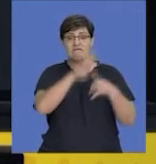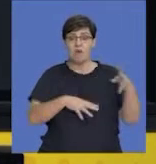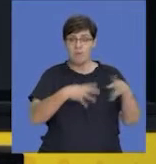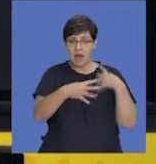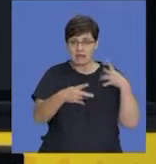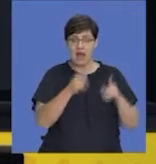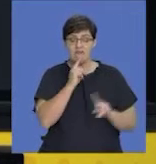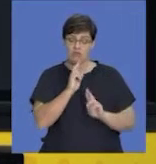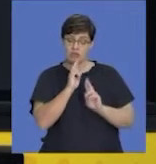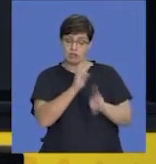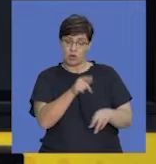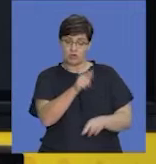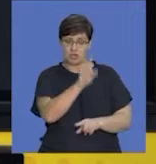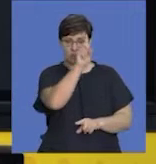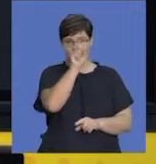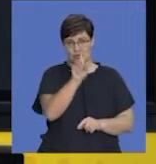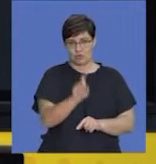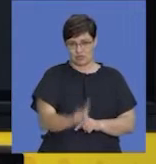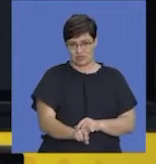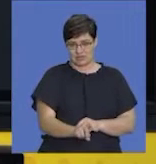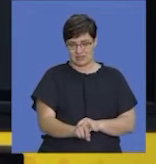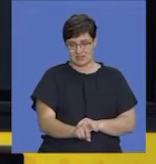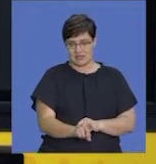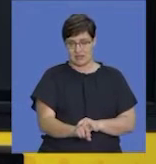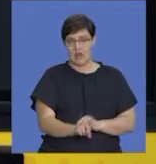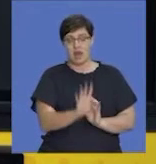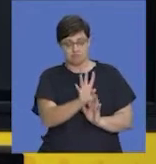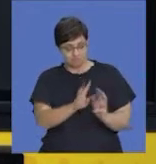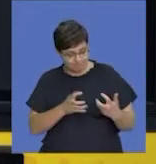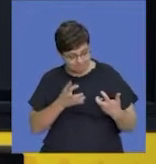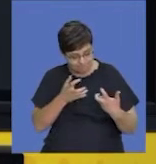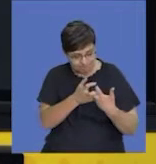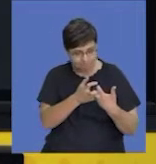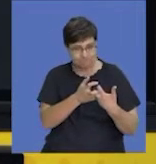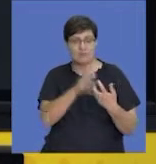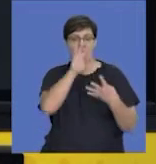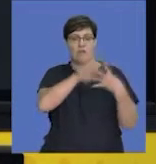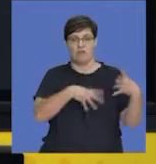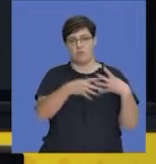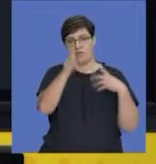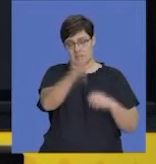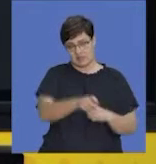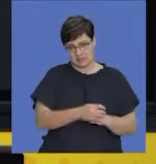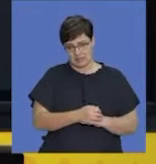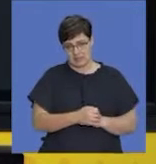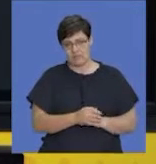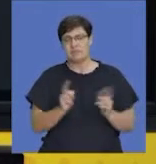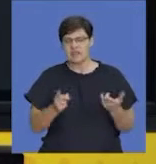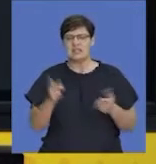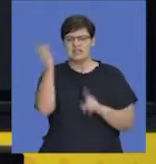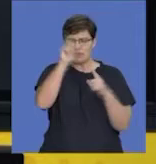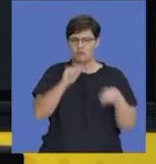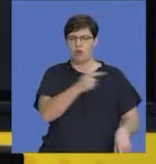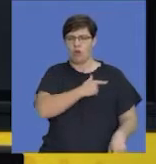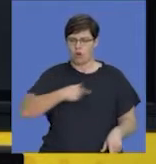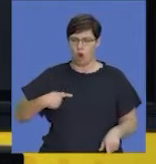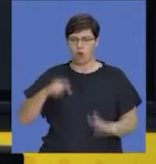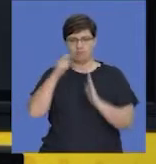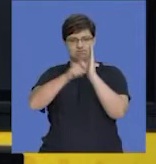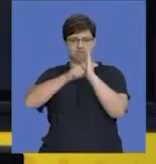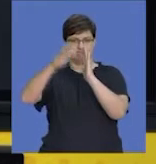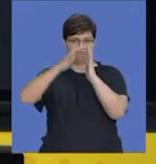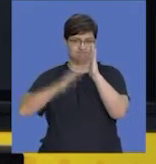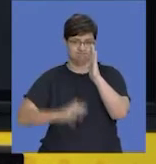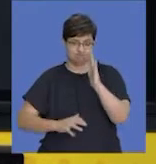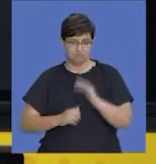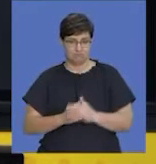we are responding to questions and appropriate formats, especially when we're looking at the longer transactional text. So